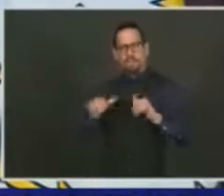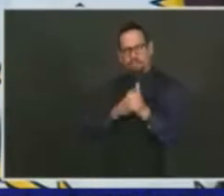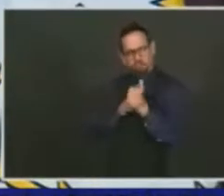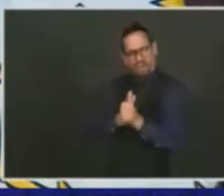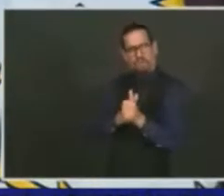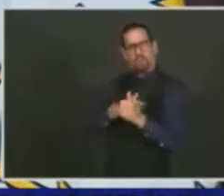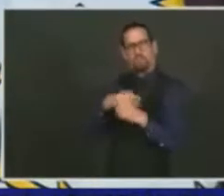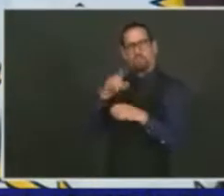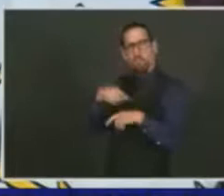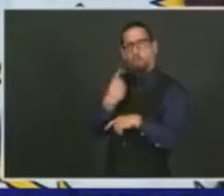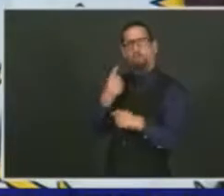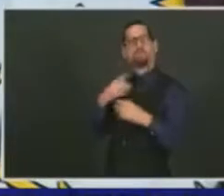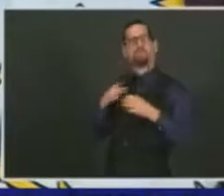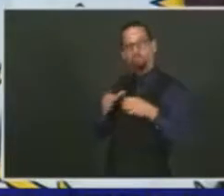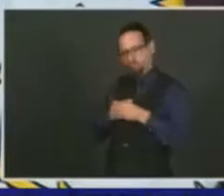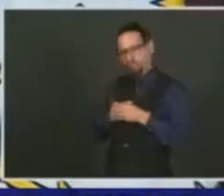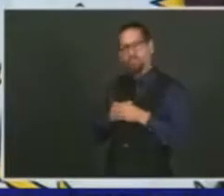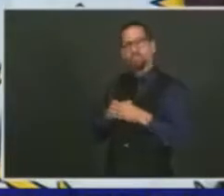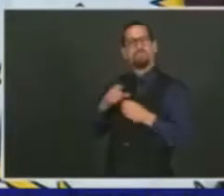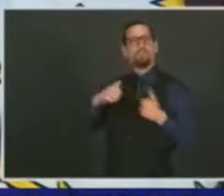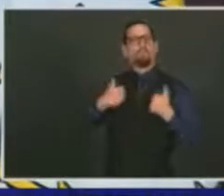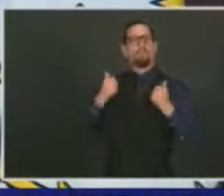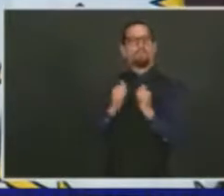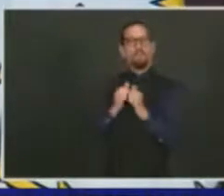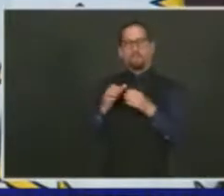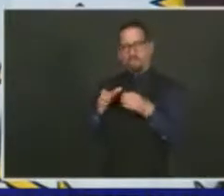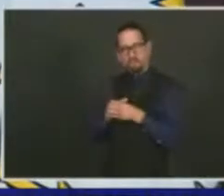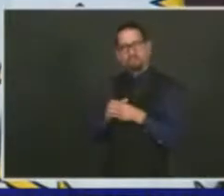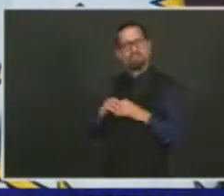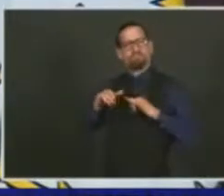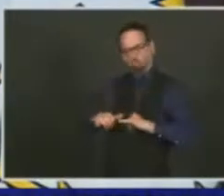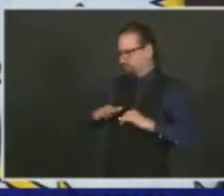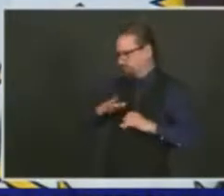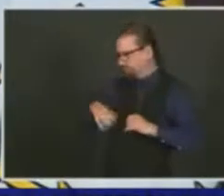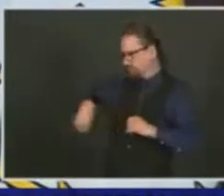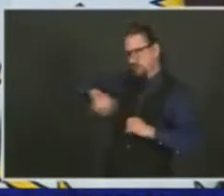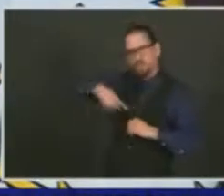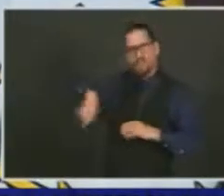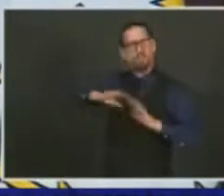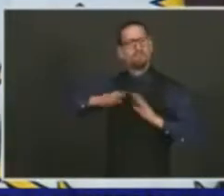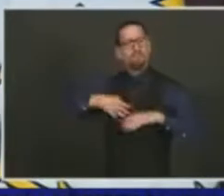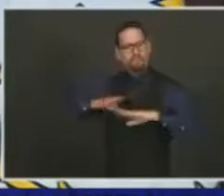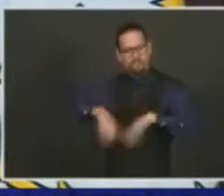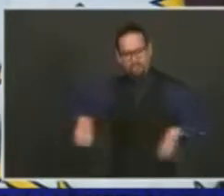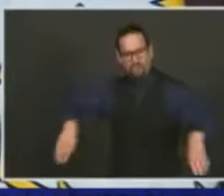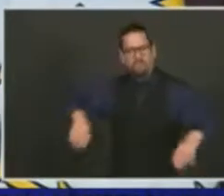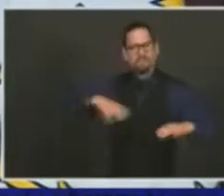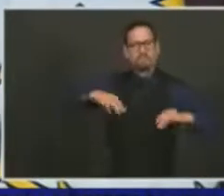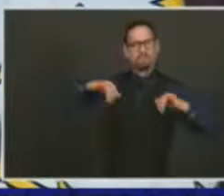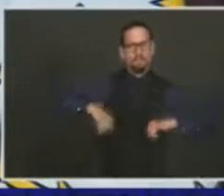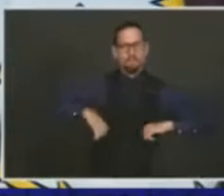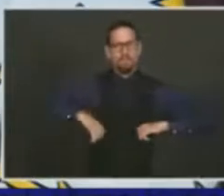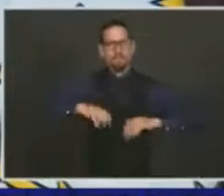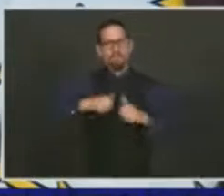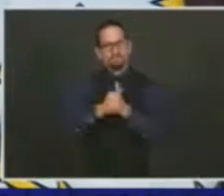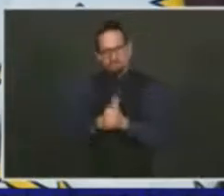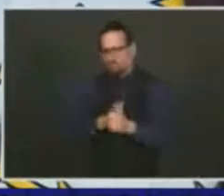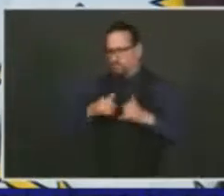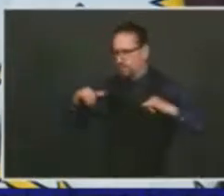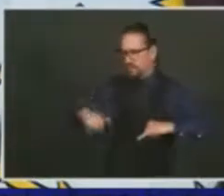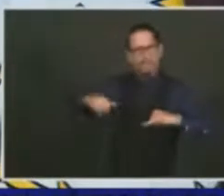need to see the people you live with. You need to see the kids who sit around you in your class. You need to see your